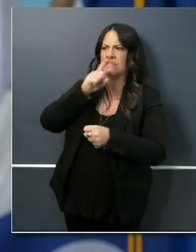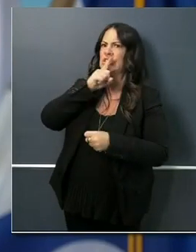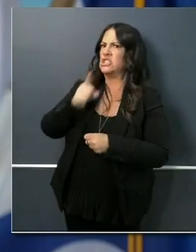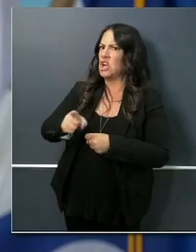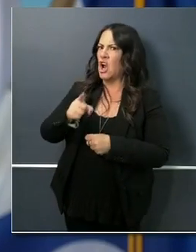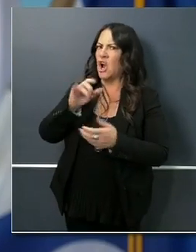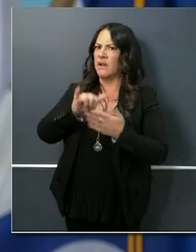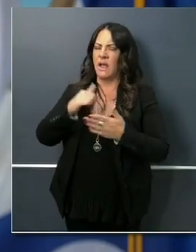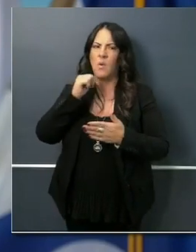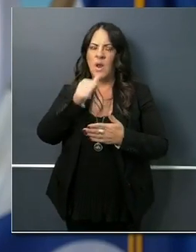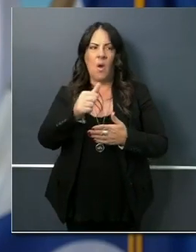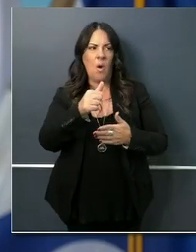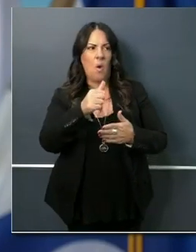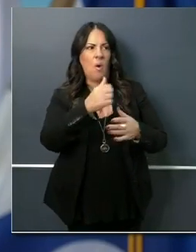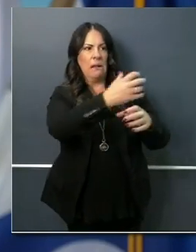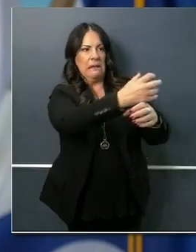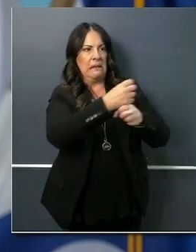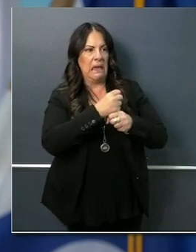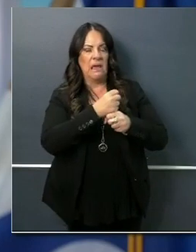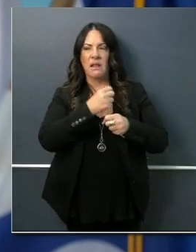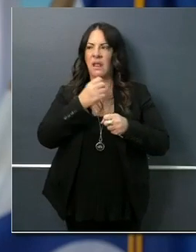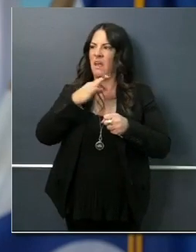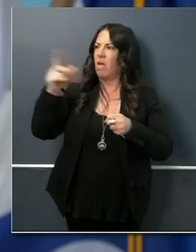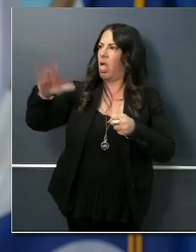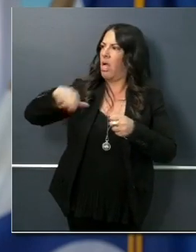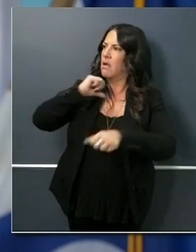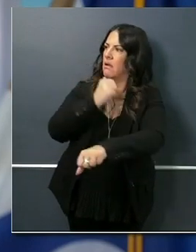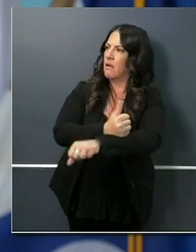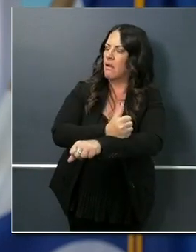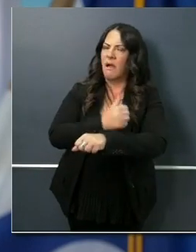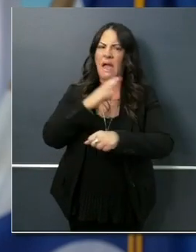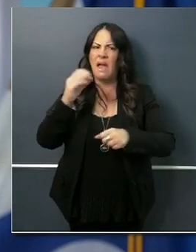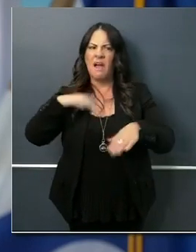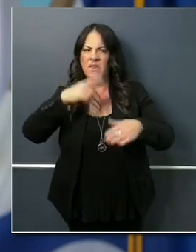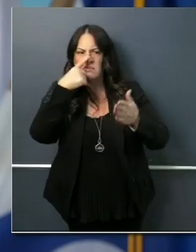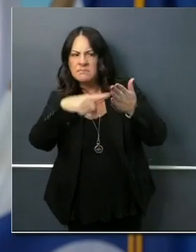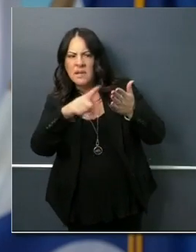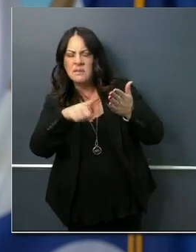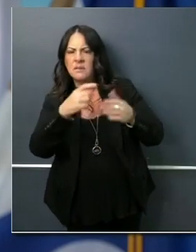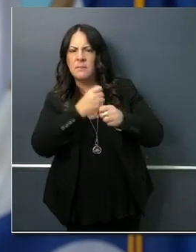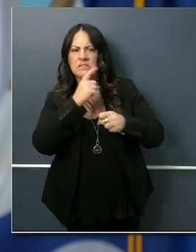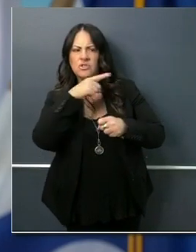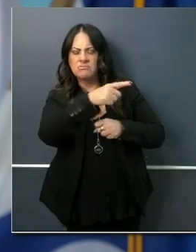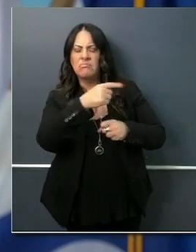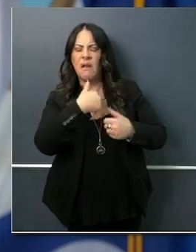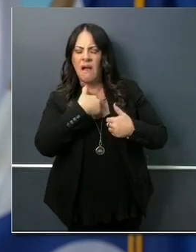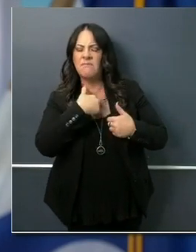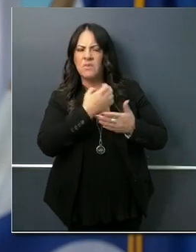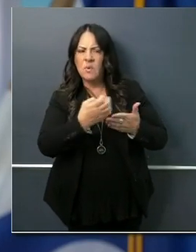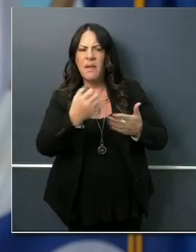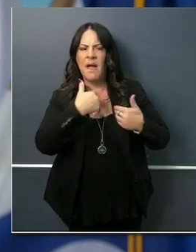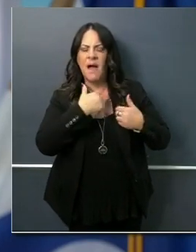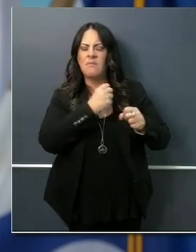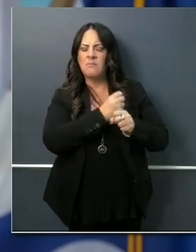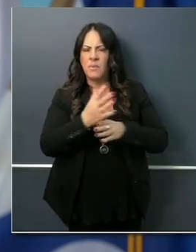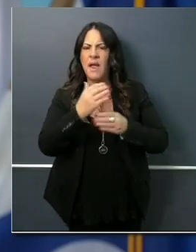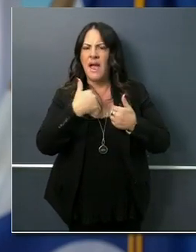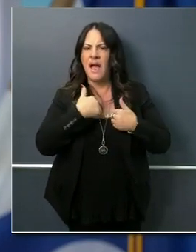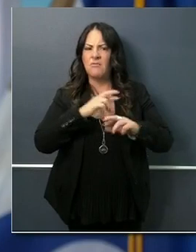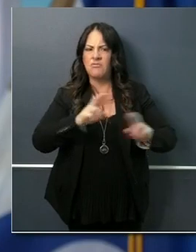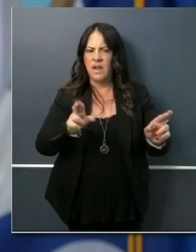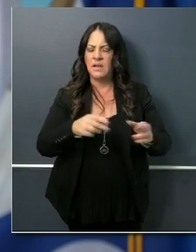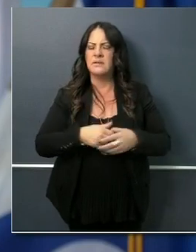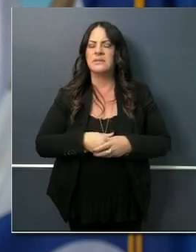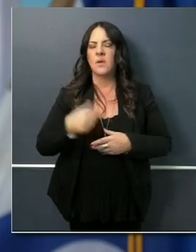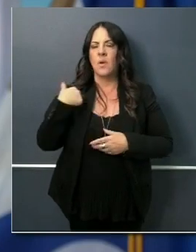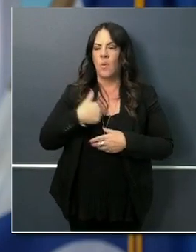is not authorized and what ultimately is not validated. We have confidence in that. We have people on the ground